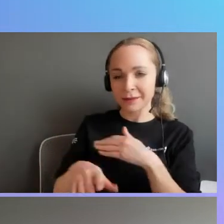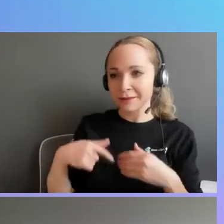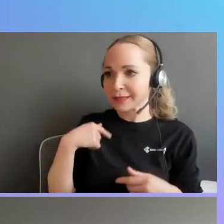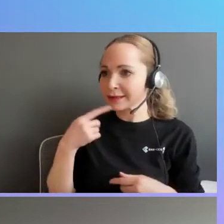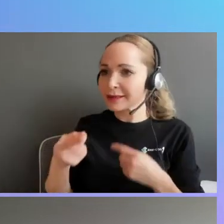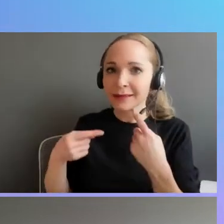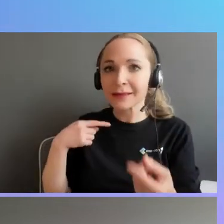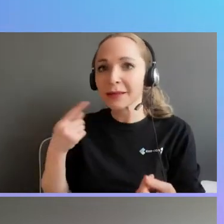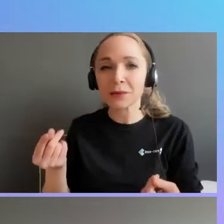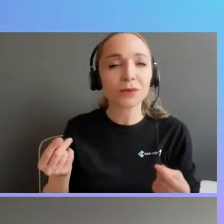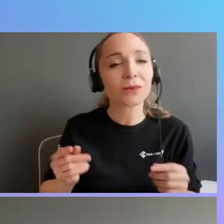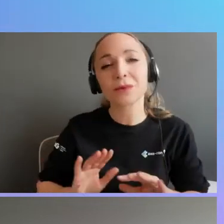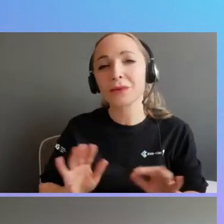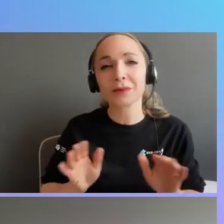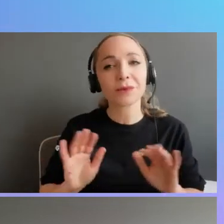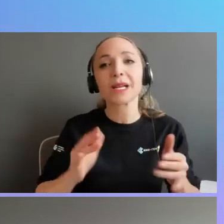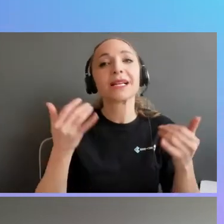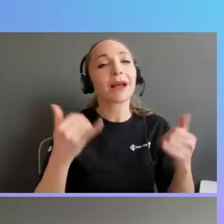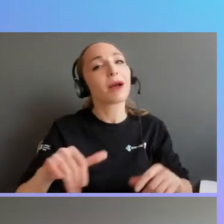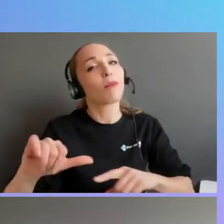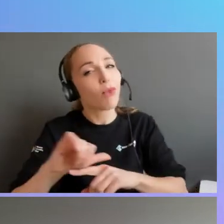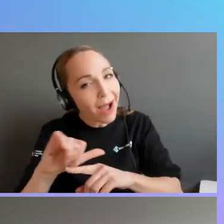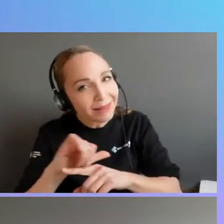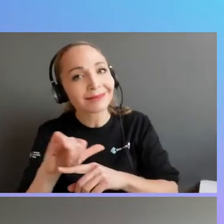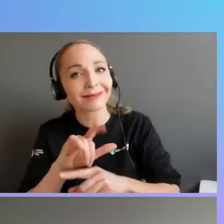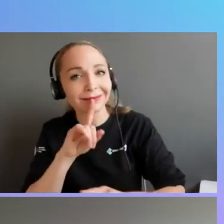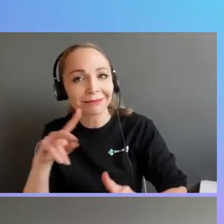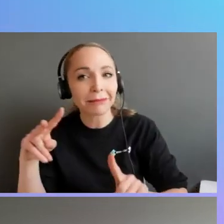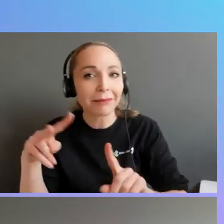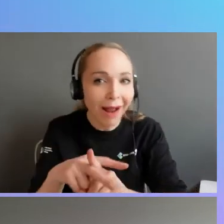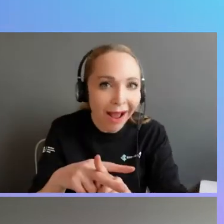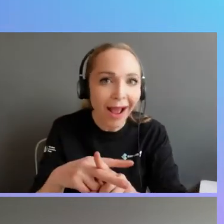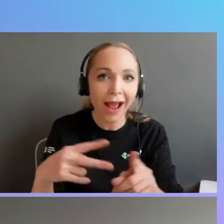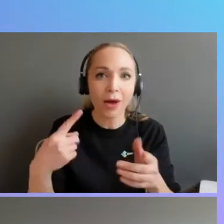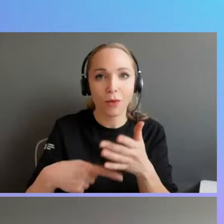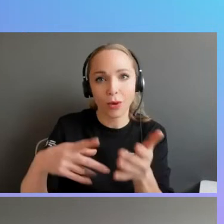and to have quick confirmation